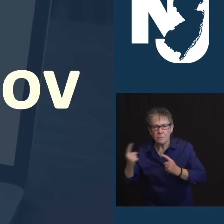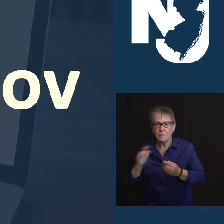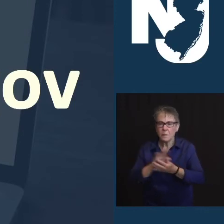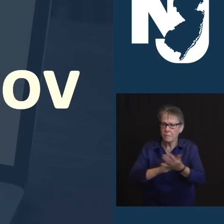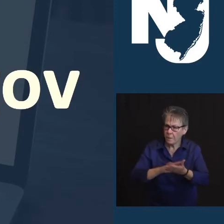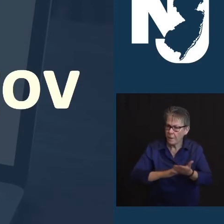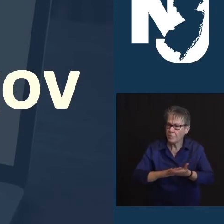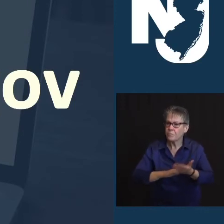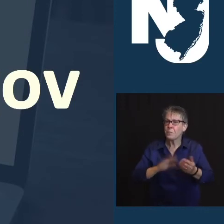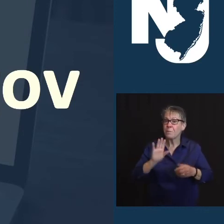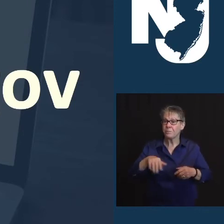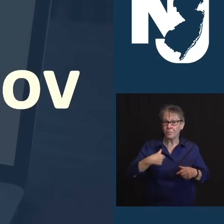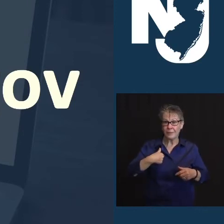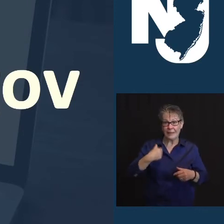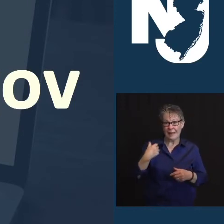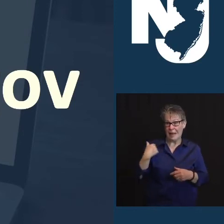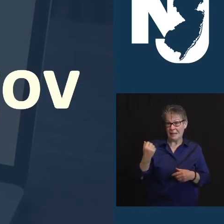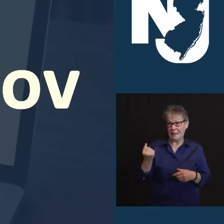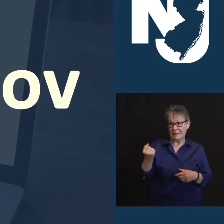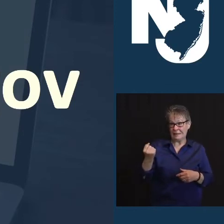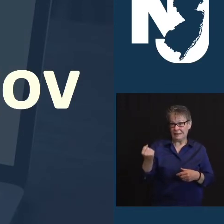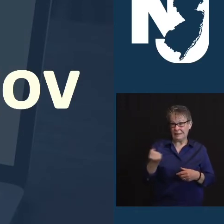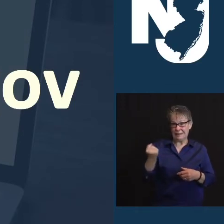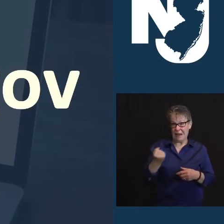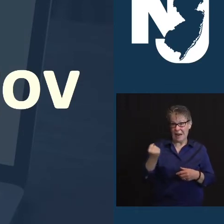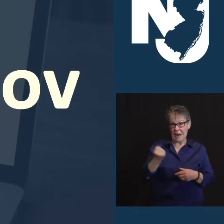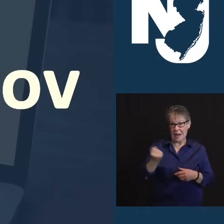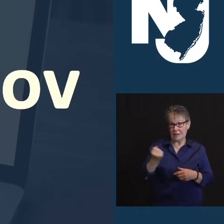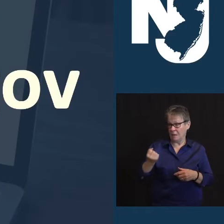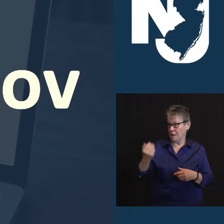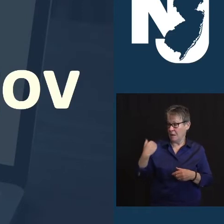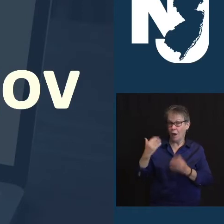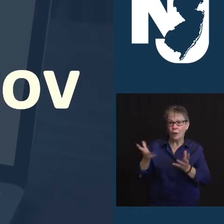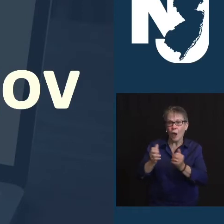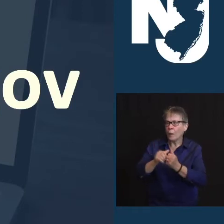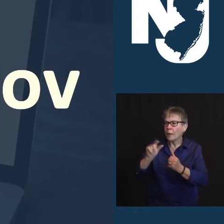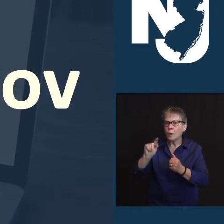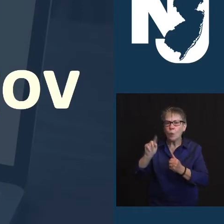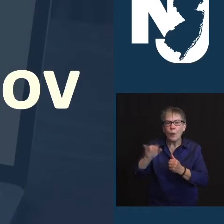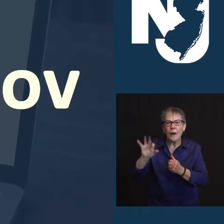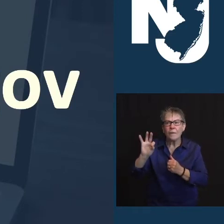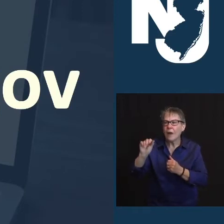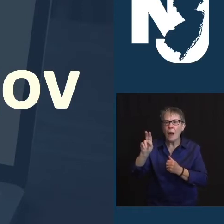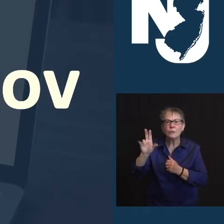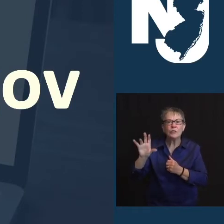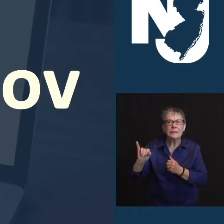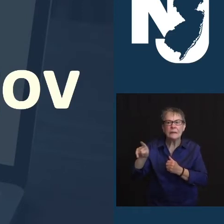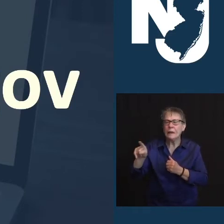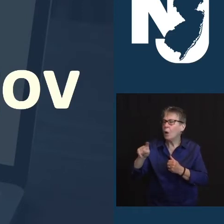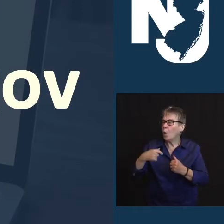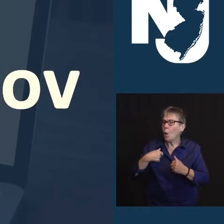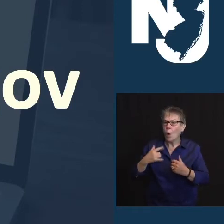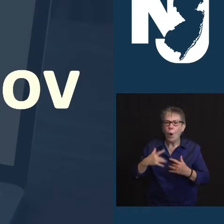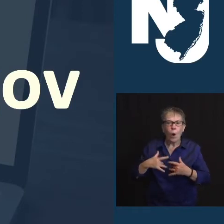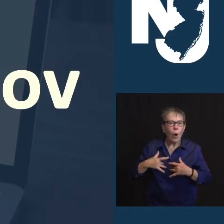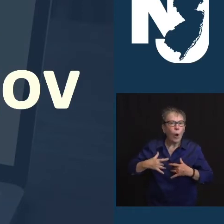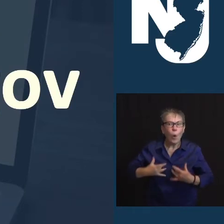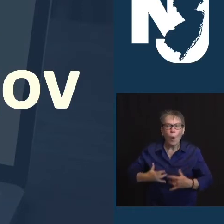Fauci. You can imagine he's had a little bit of a burden lifted off of his responsibilities. We were